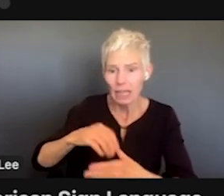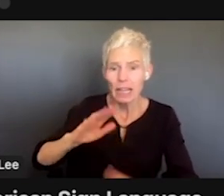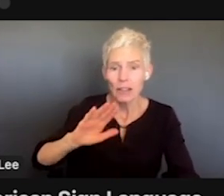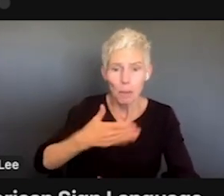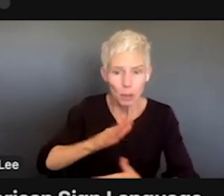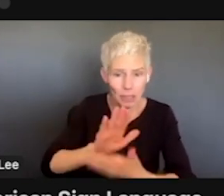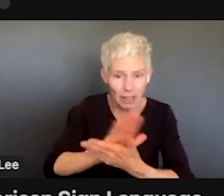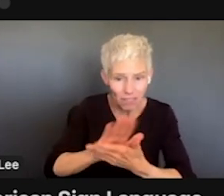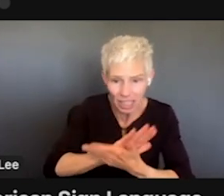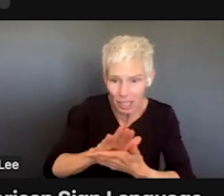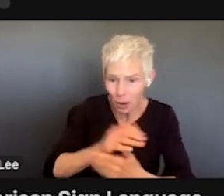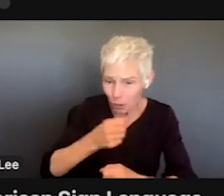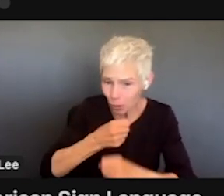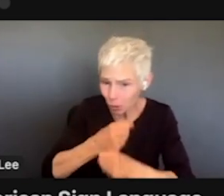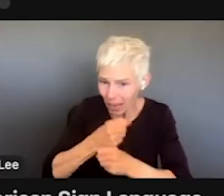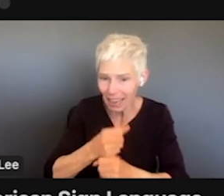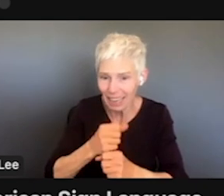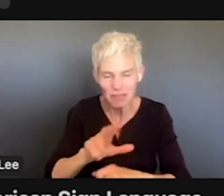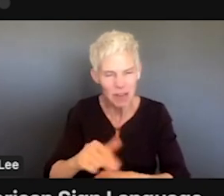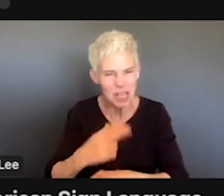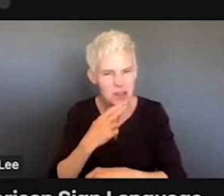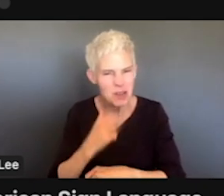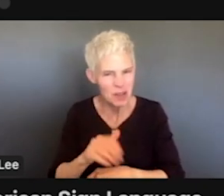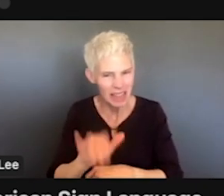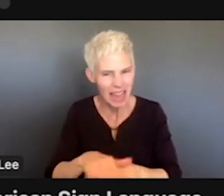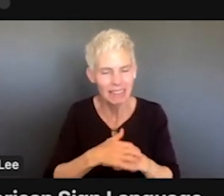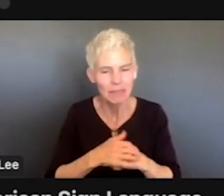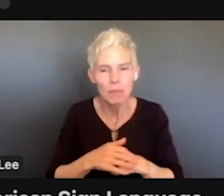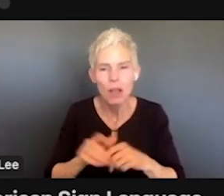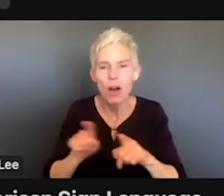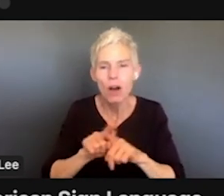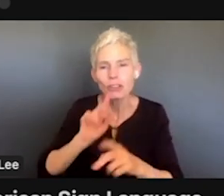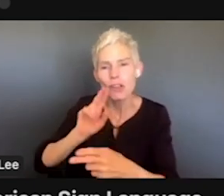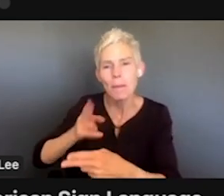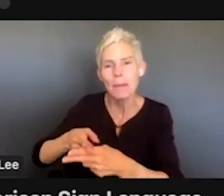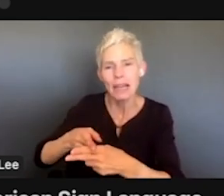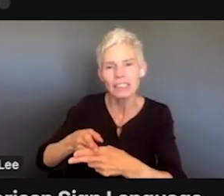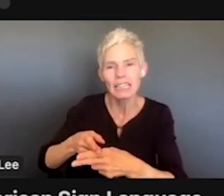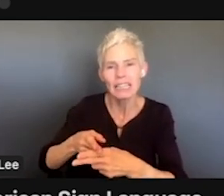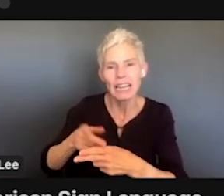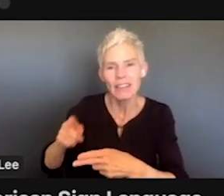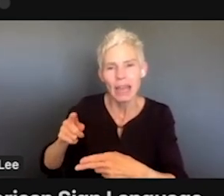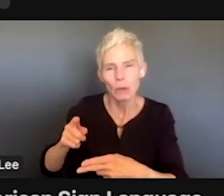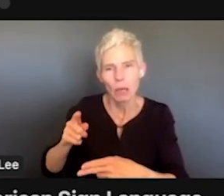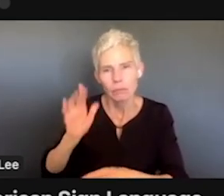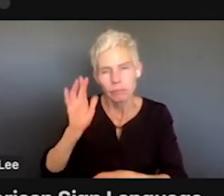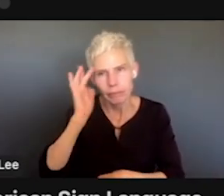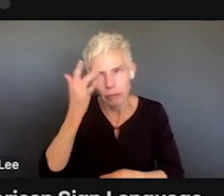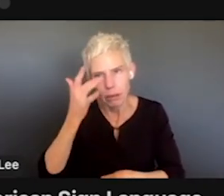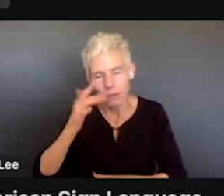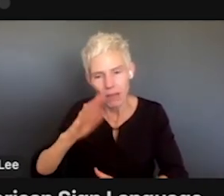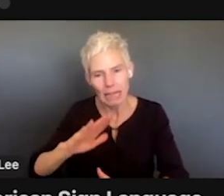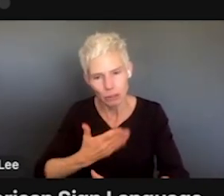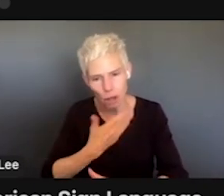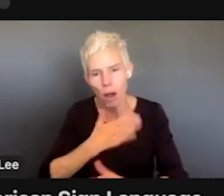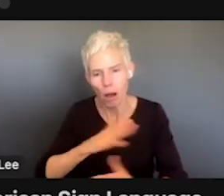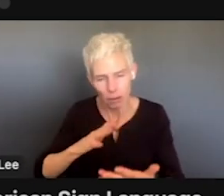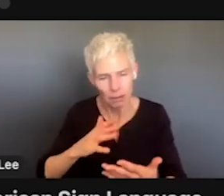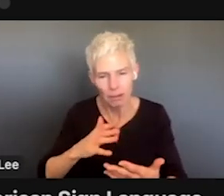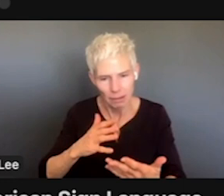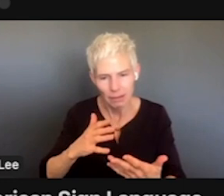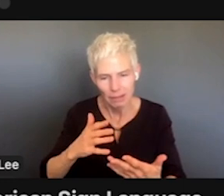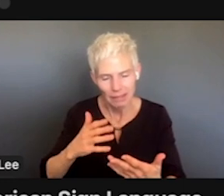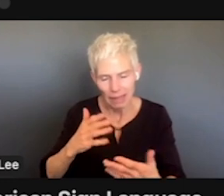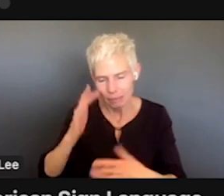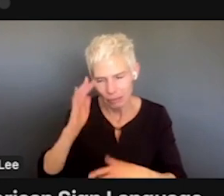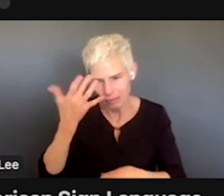together, which was really cute. Then you also mentioned that they were a little bit sick of the song at this point, but that